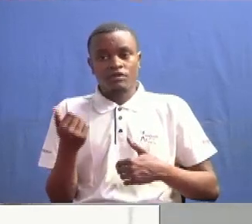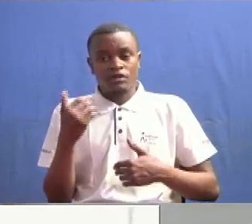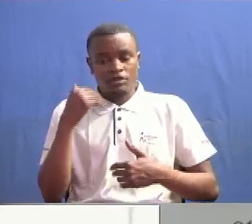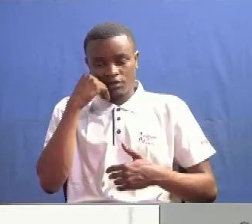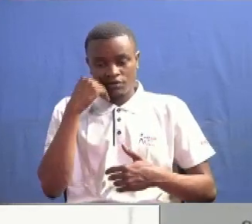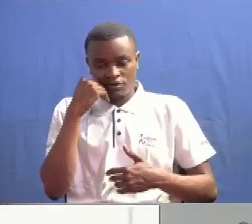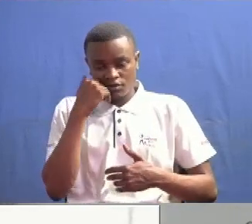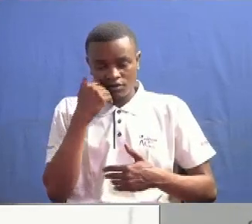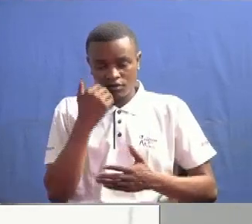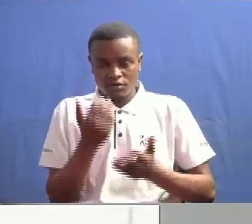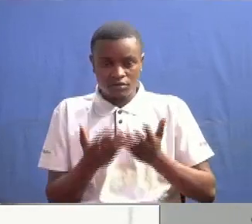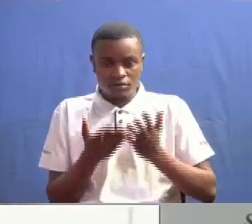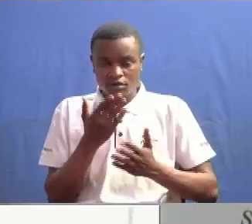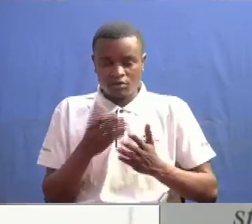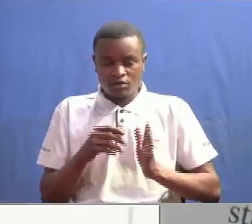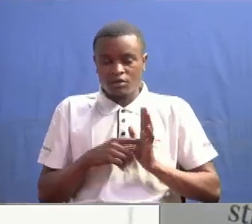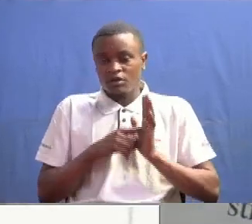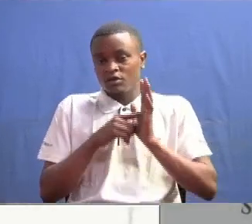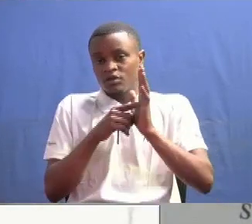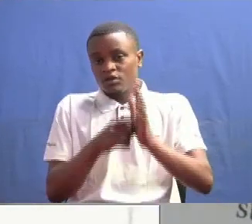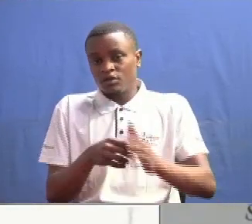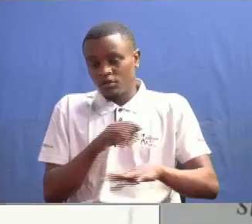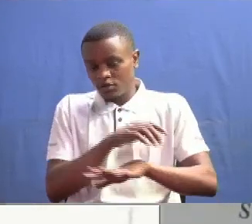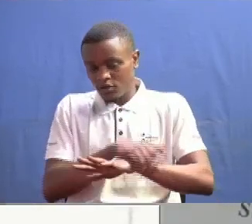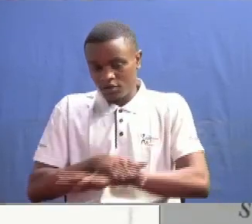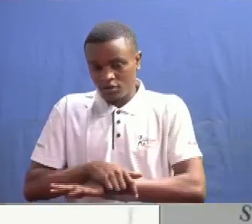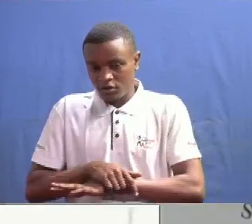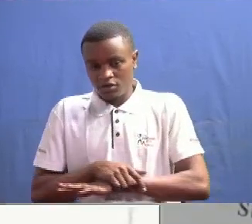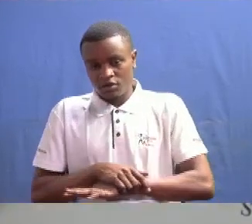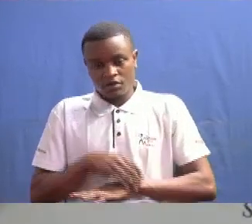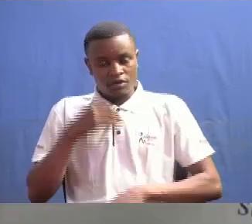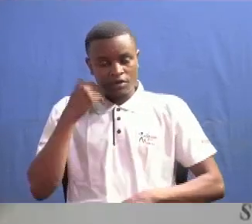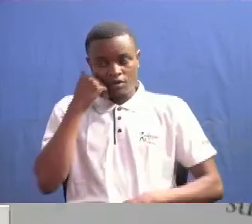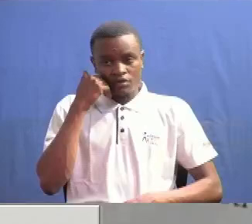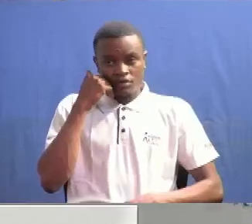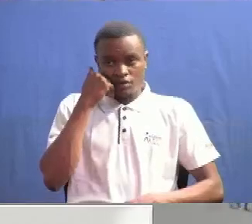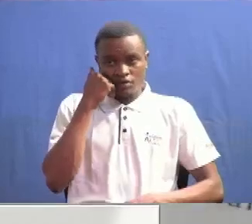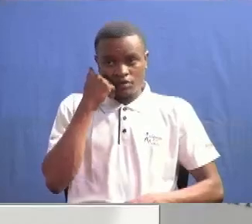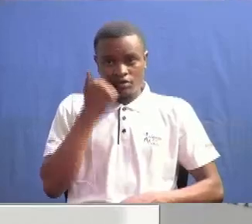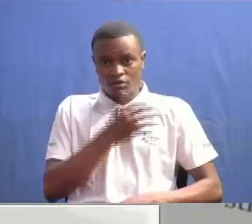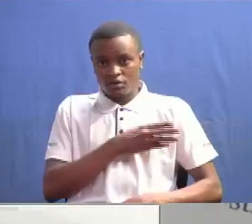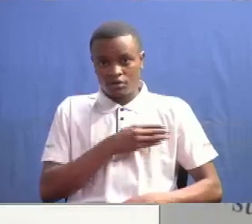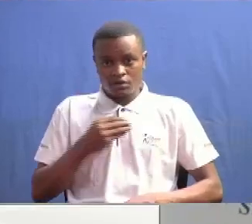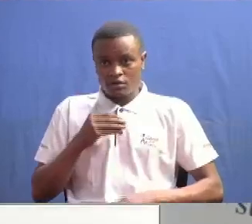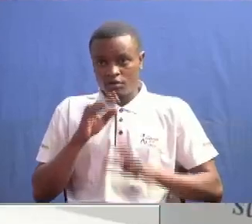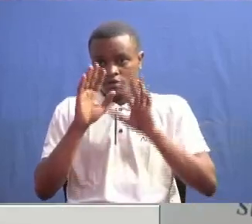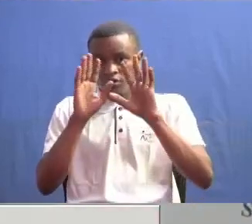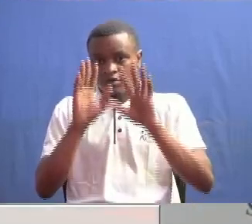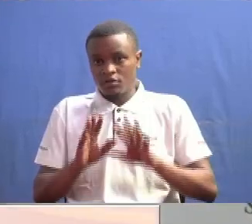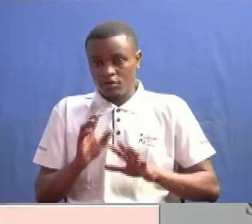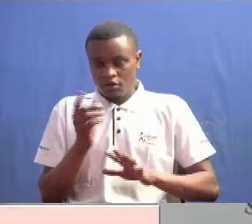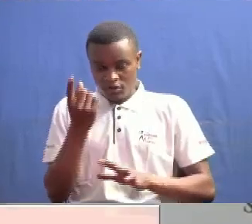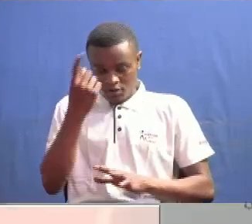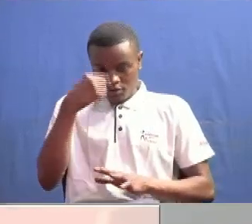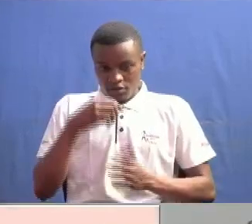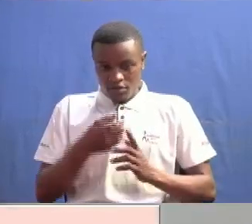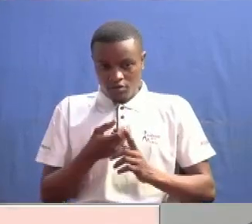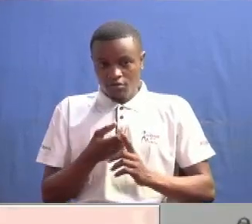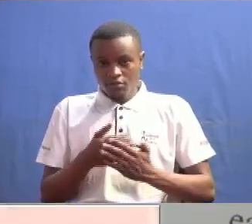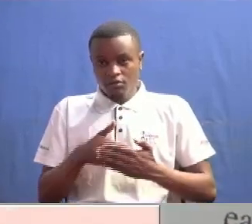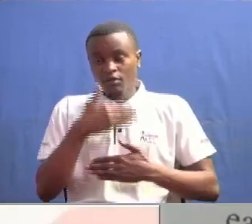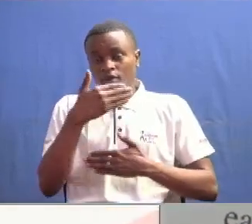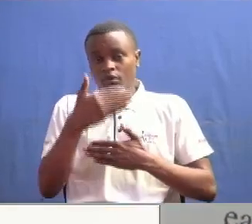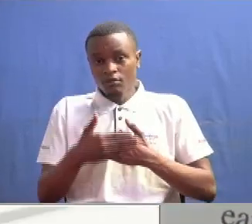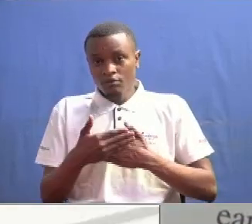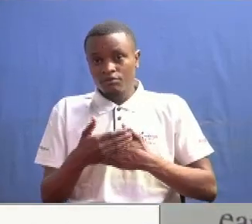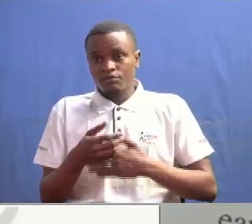that predispose you to getting those infections. And mostly it comes after a flu,